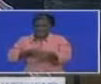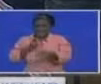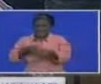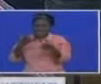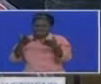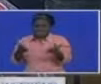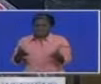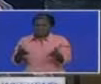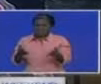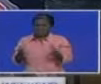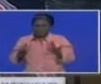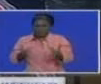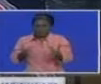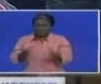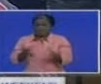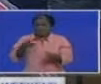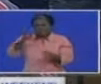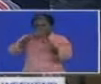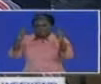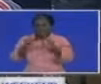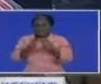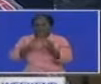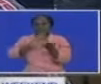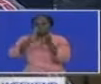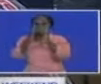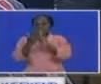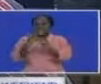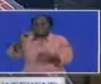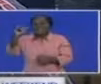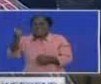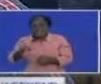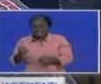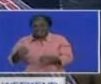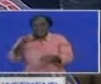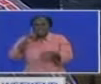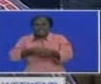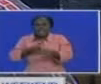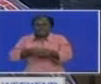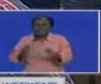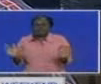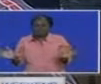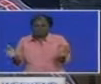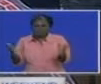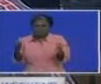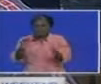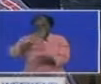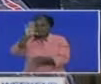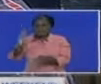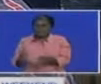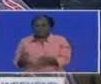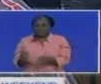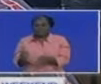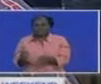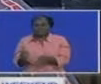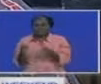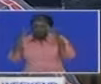of exerting its international presence. There's never been a time that Kenyans mobilized the whole of Africa to a